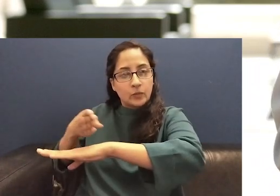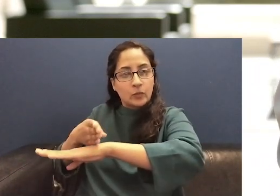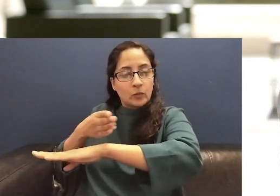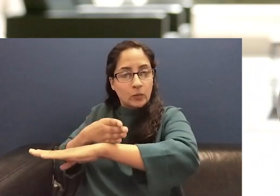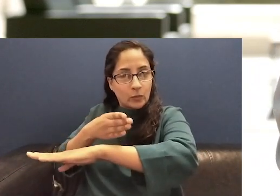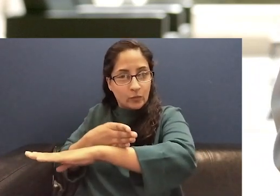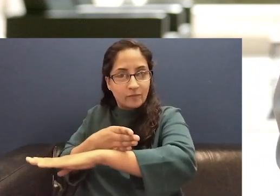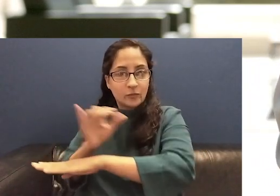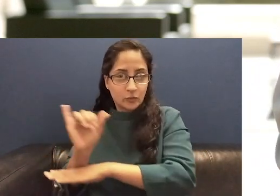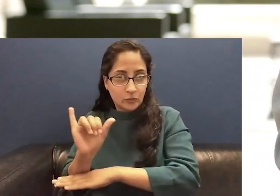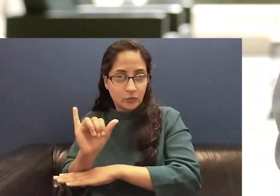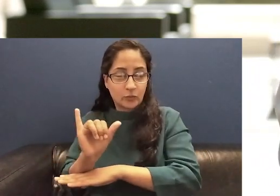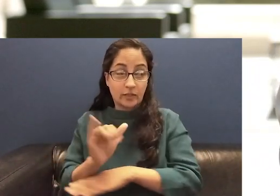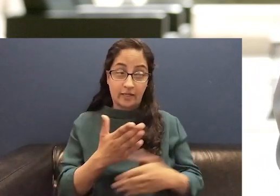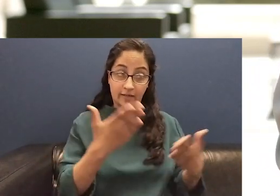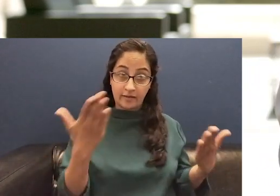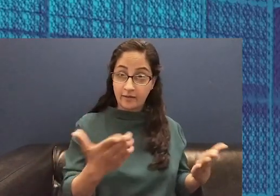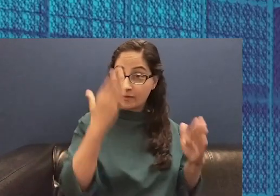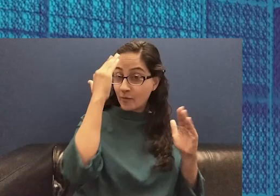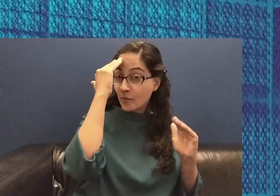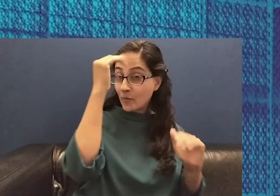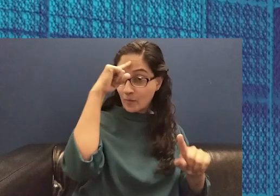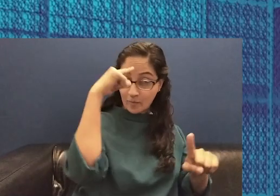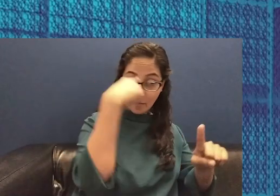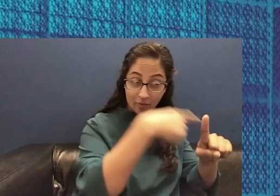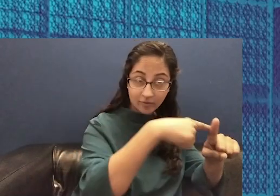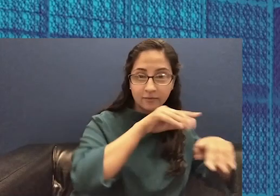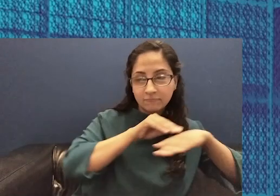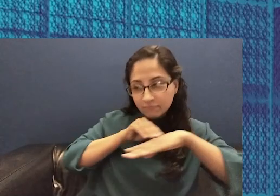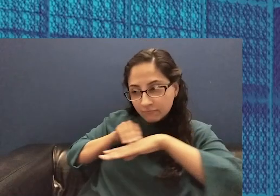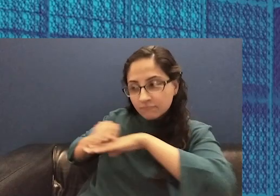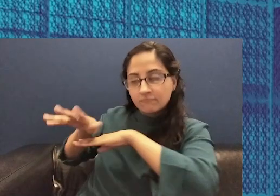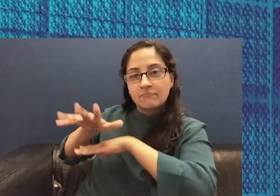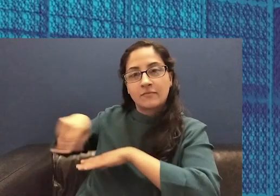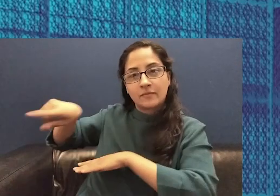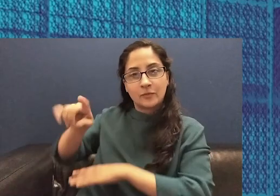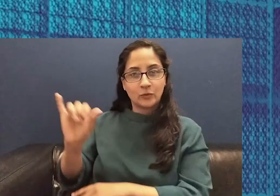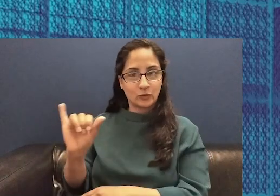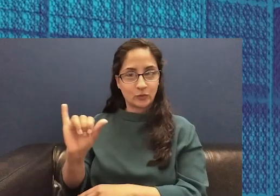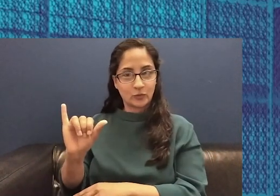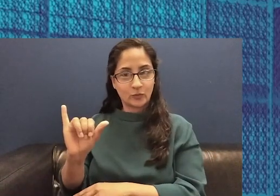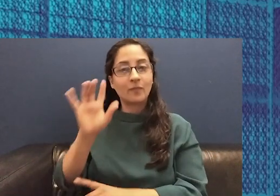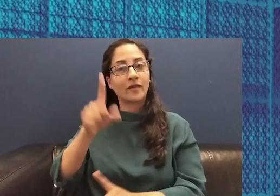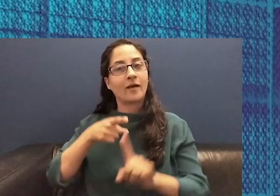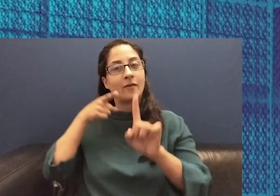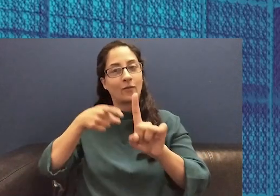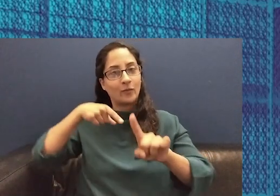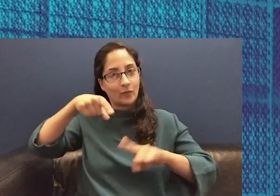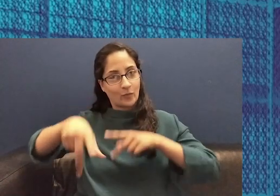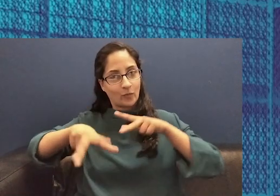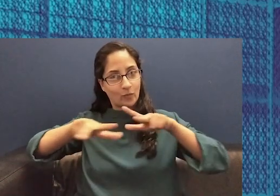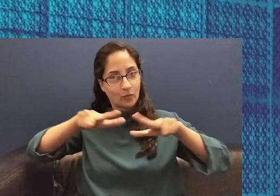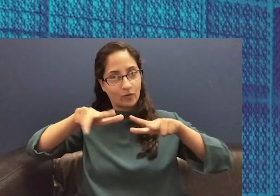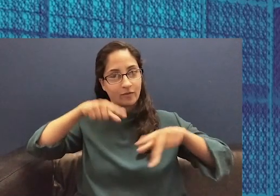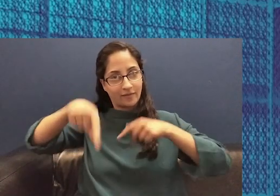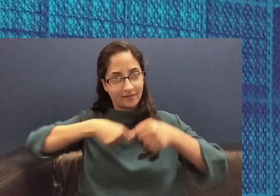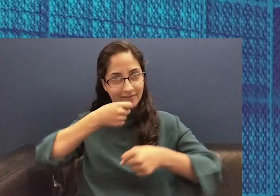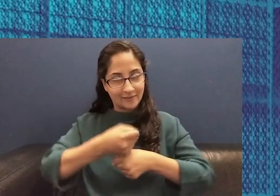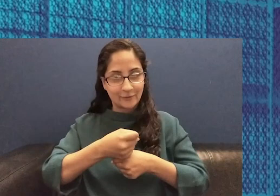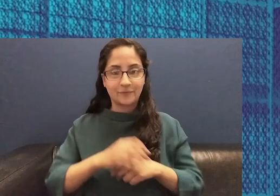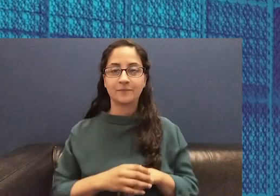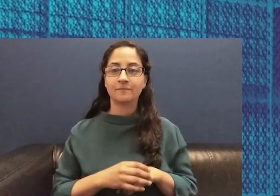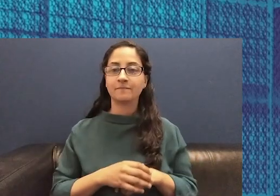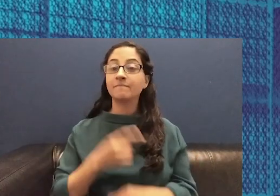sense of confidence and hope around the world. So this year we're going to be getting people together. We won't be doing large in-person walks that